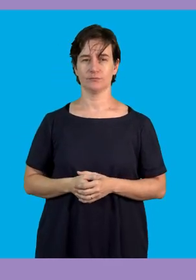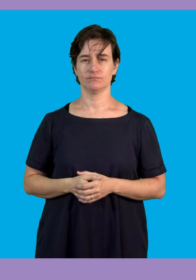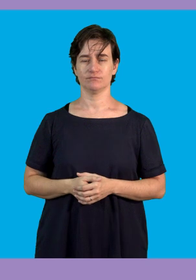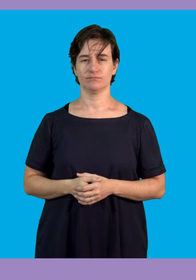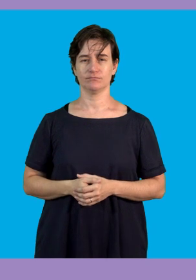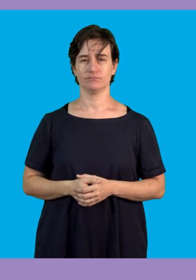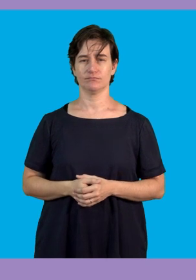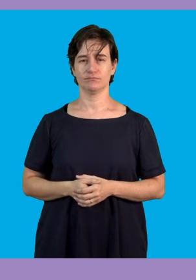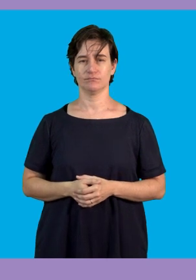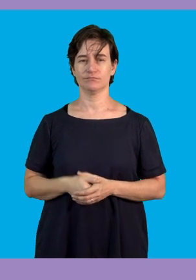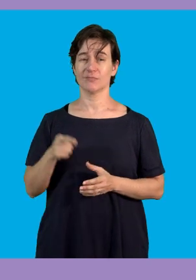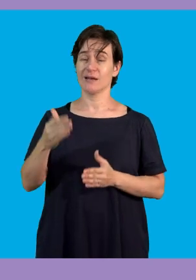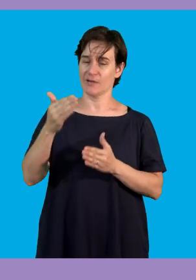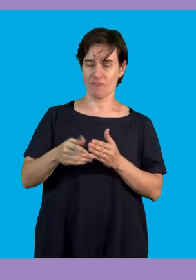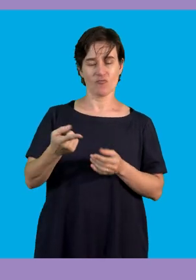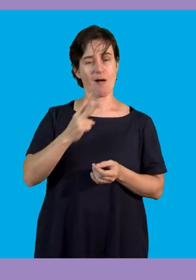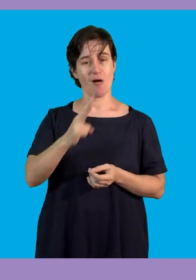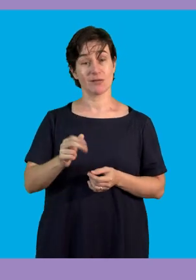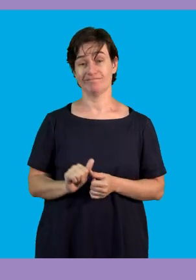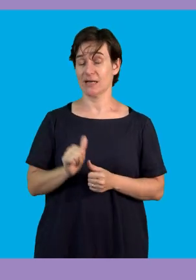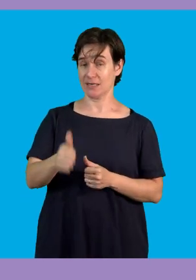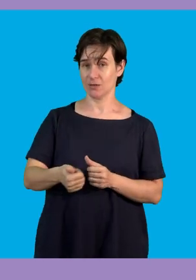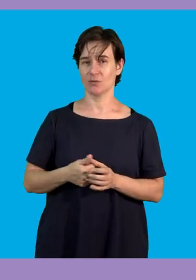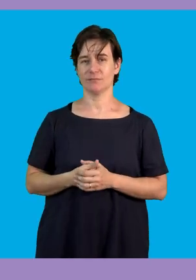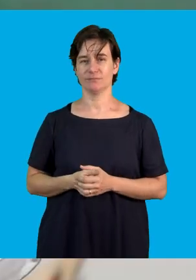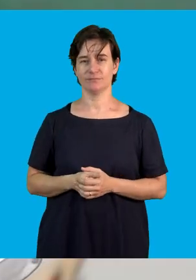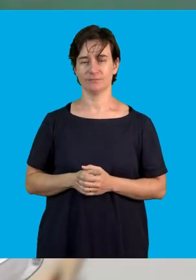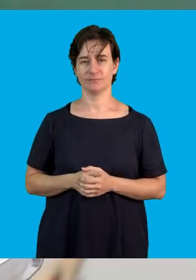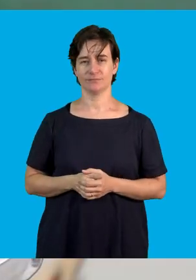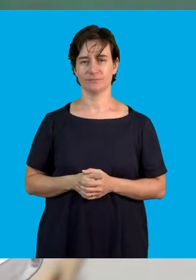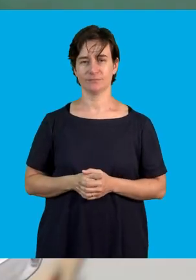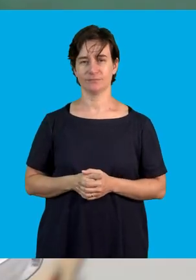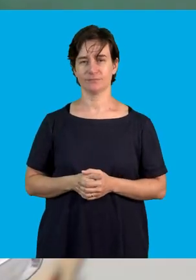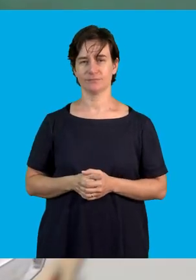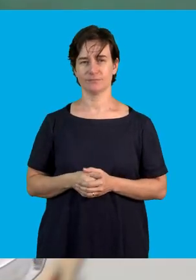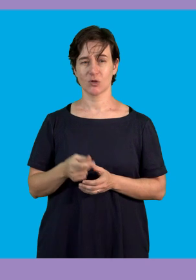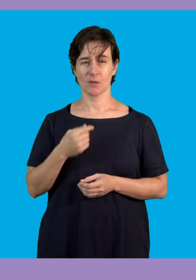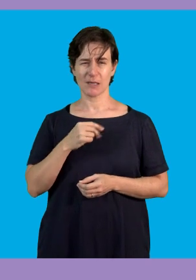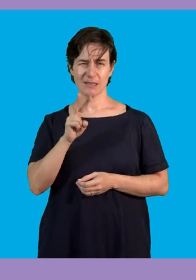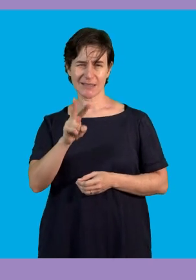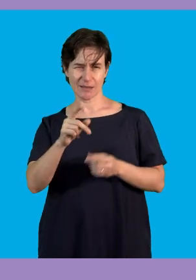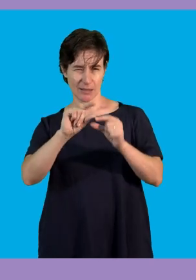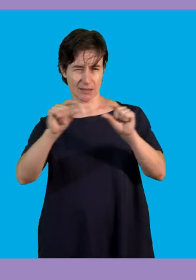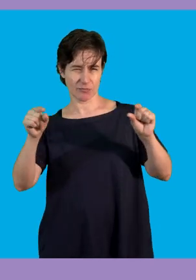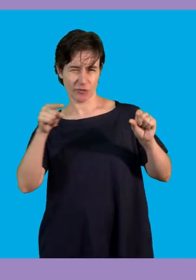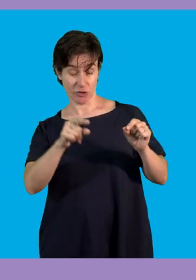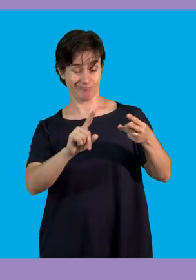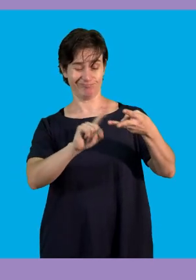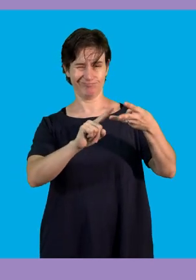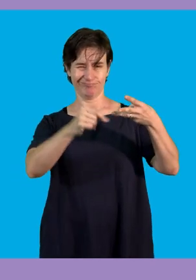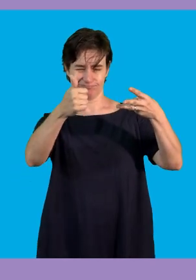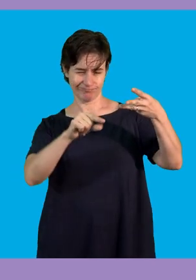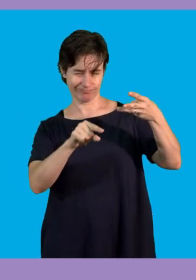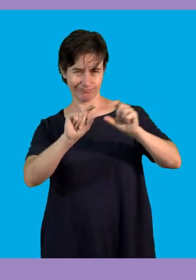That is the end of that answer. Let's move on to the next one. So as I look at that expression, I realize that the